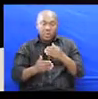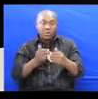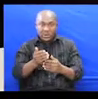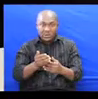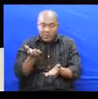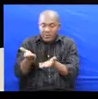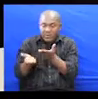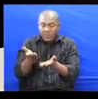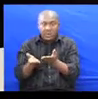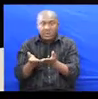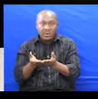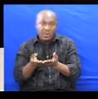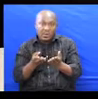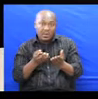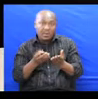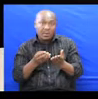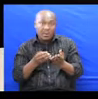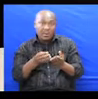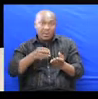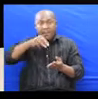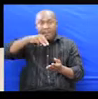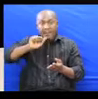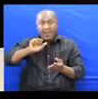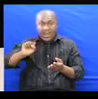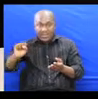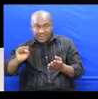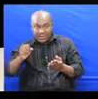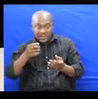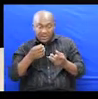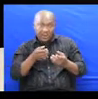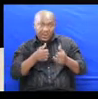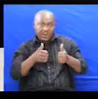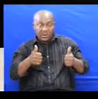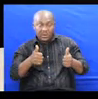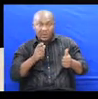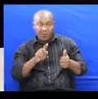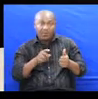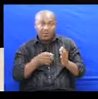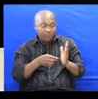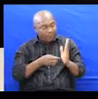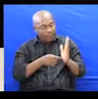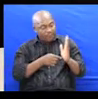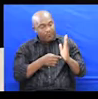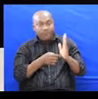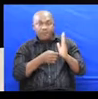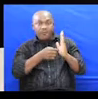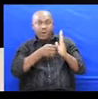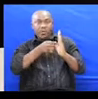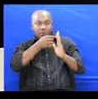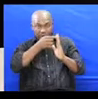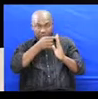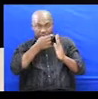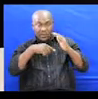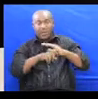substance in terms of volume and the concentration of the reacting substance. So today,